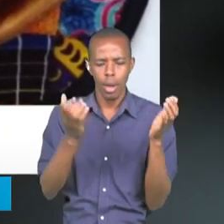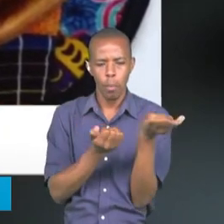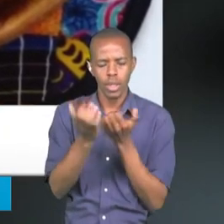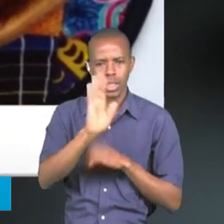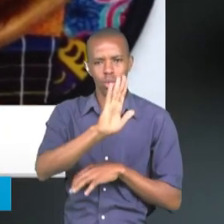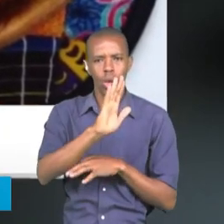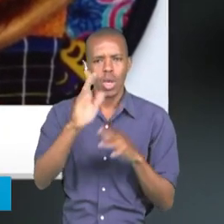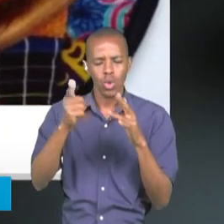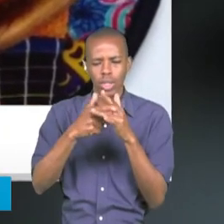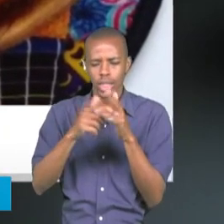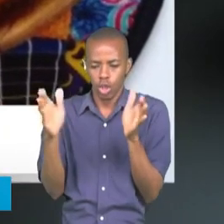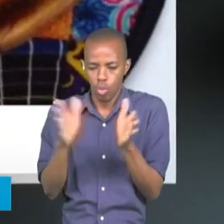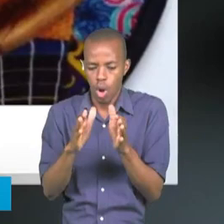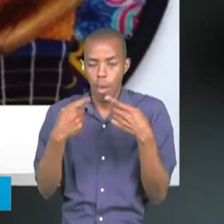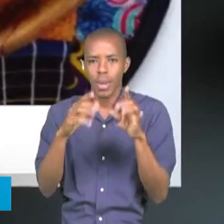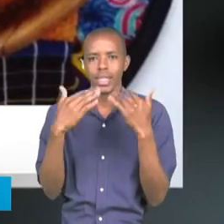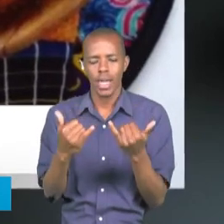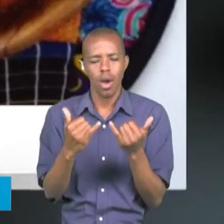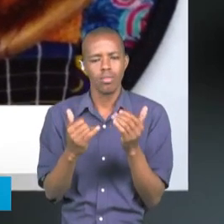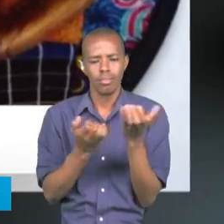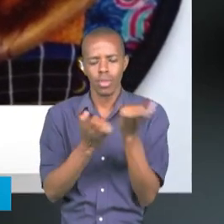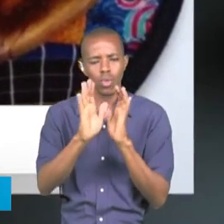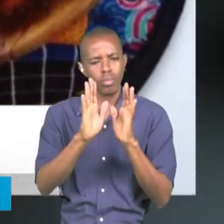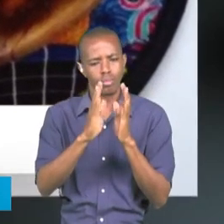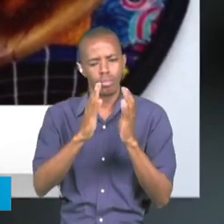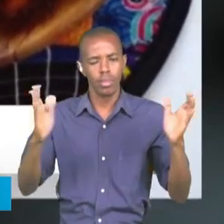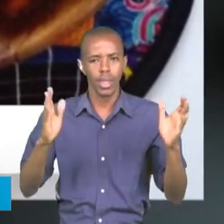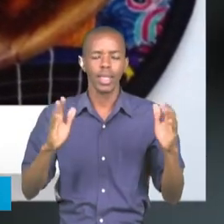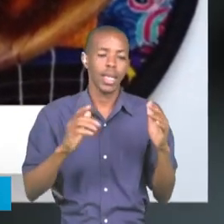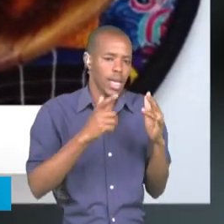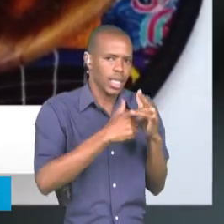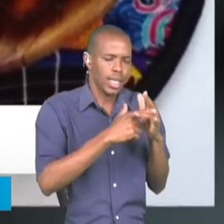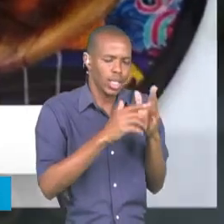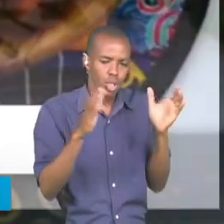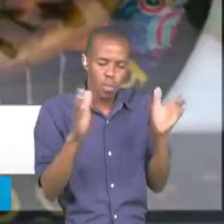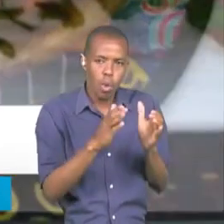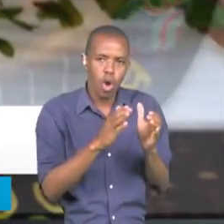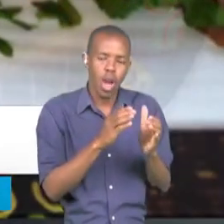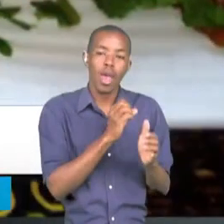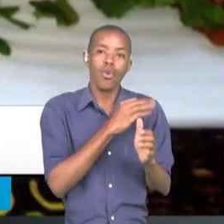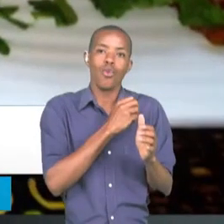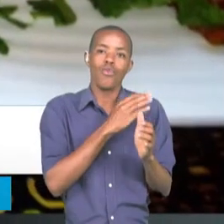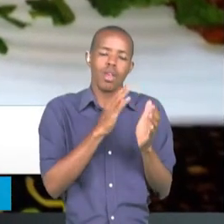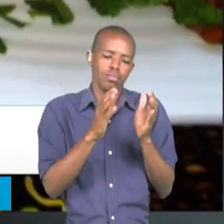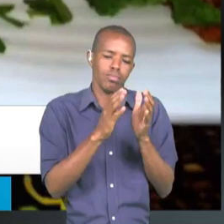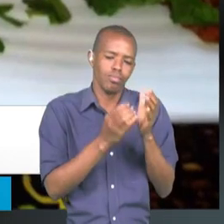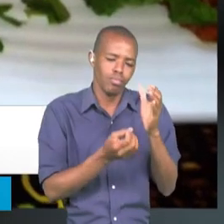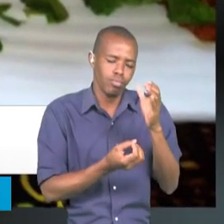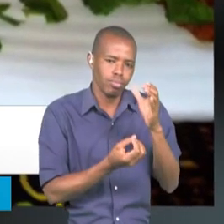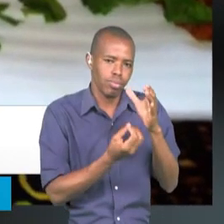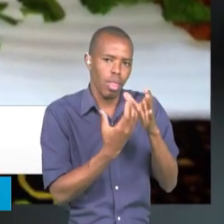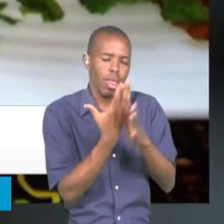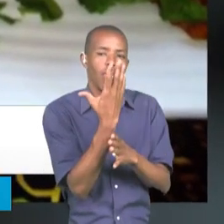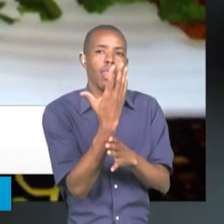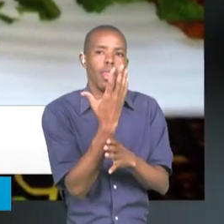you started small, but here you are. And you see, the thing with even starting small, you get scared of growing. Yeah, yeah. You get it scary. What